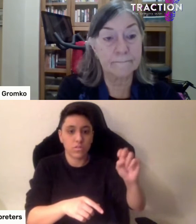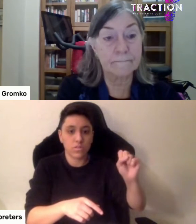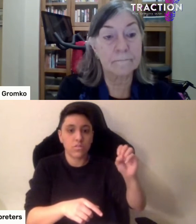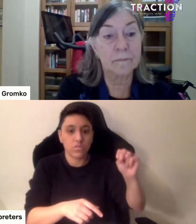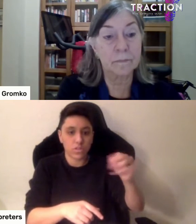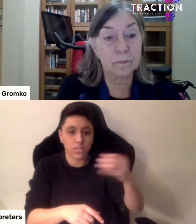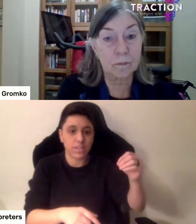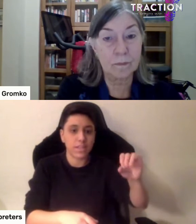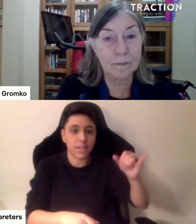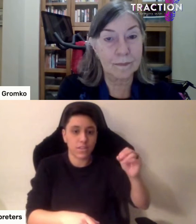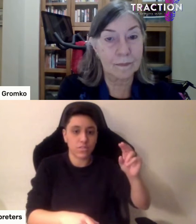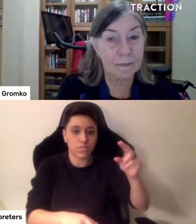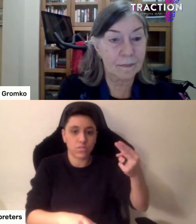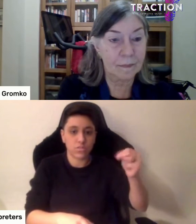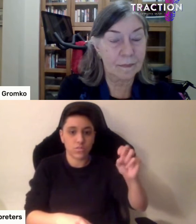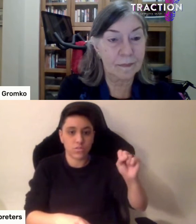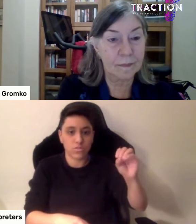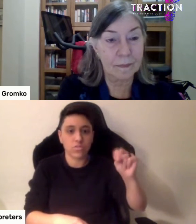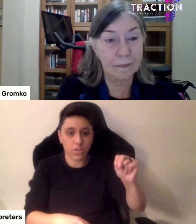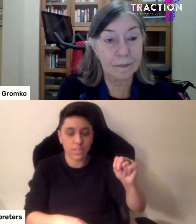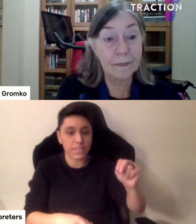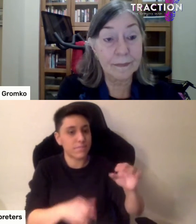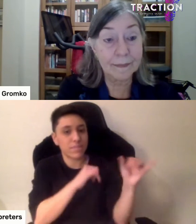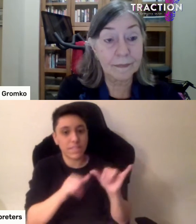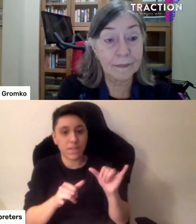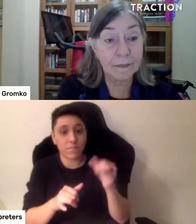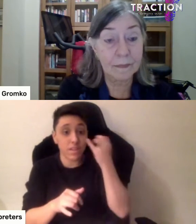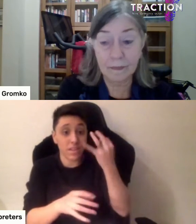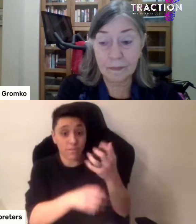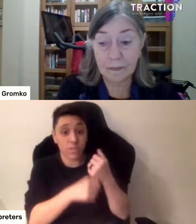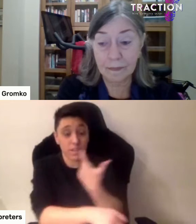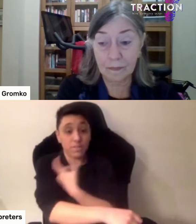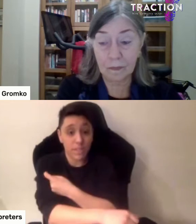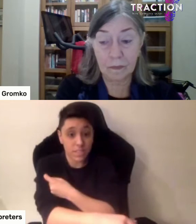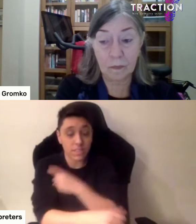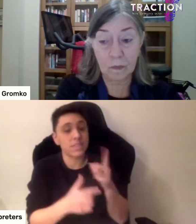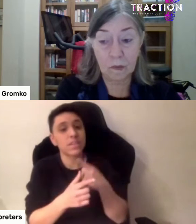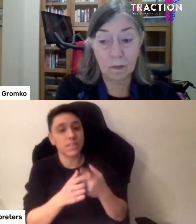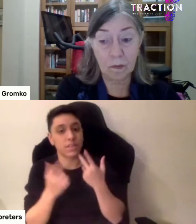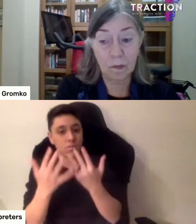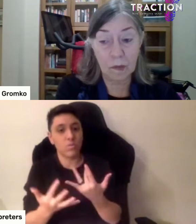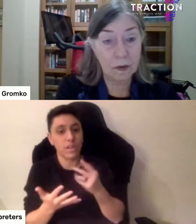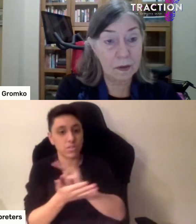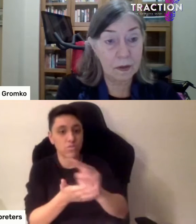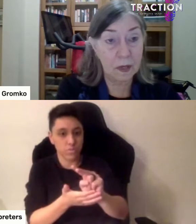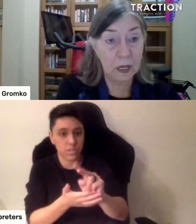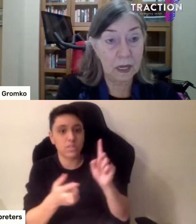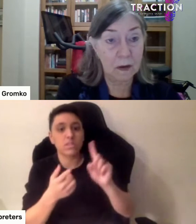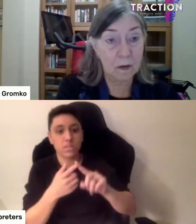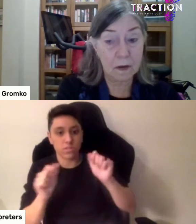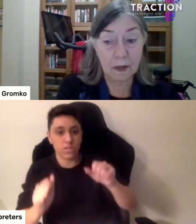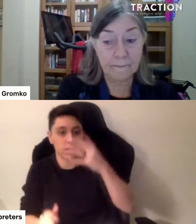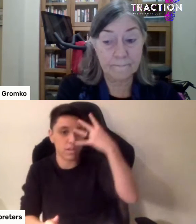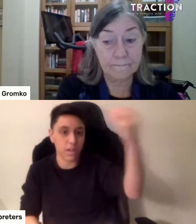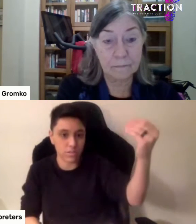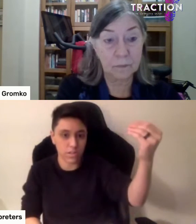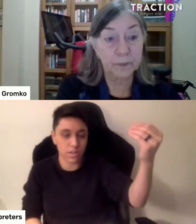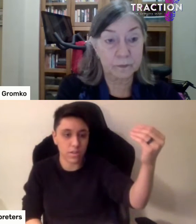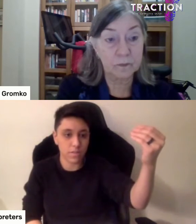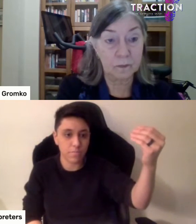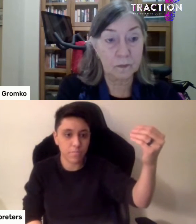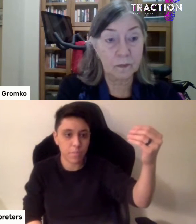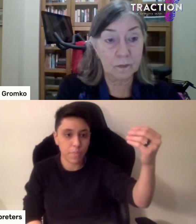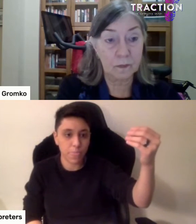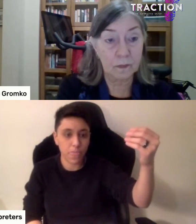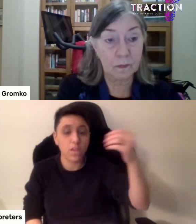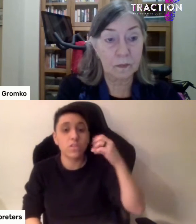If you're symptomatic, I believe Dr. Gromko did discuss that really well about it. When can you go out to not spread the virus? So two different questions. These vaccines